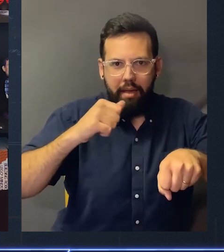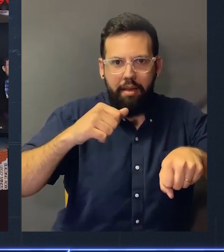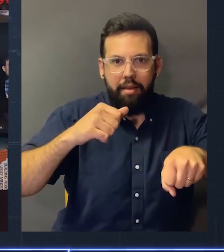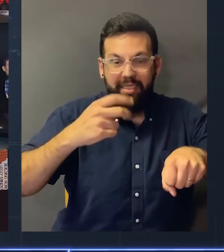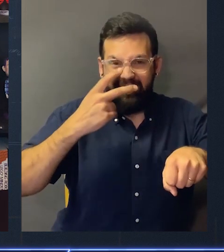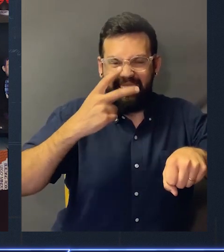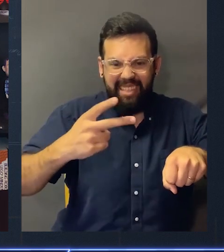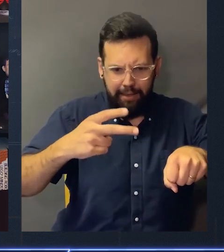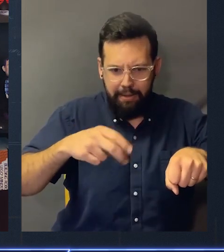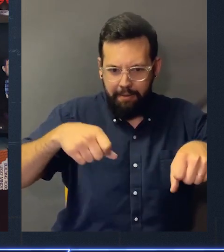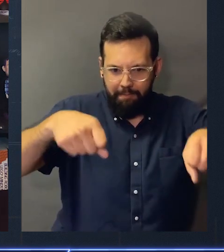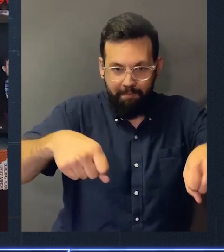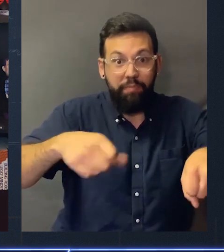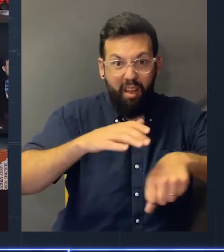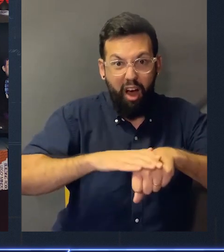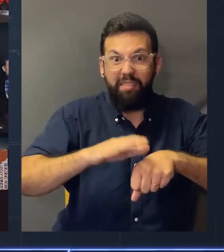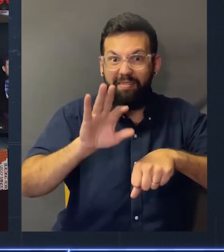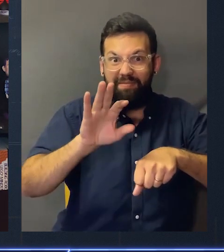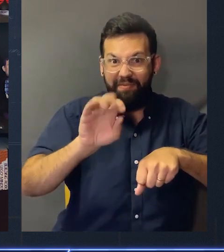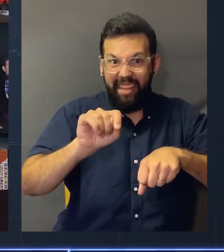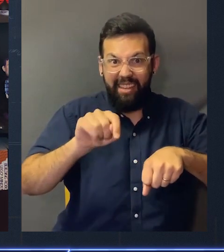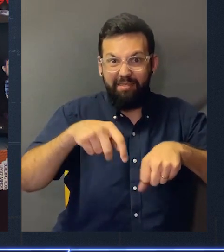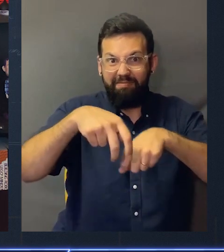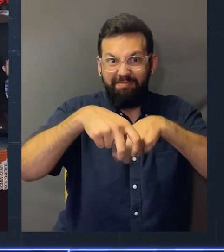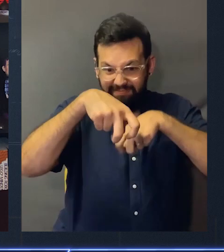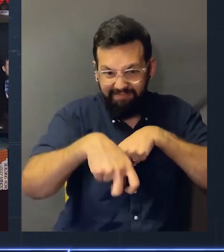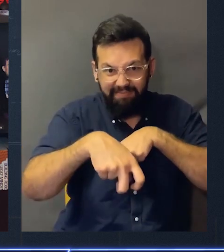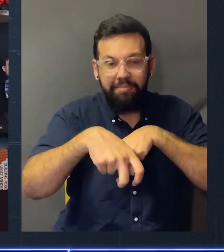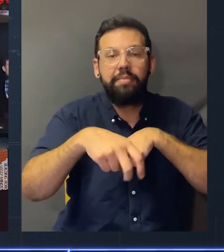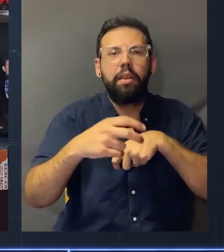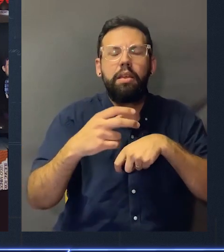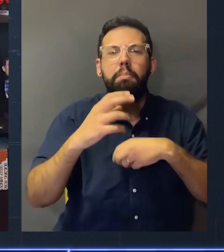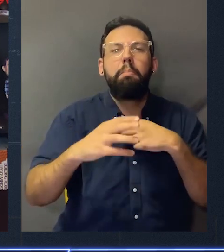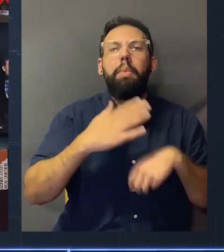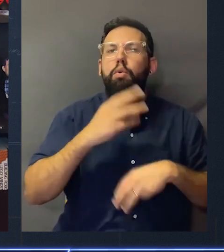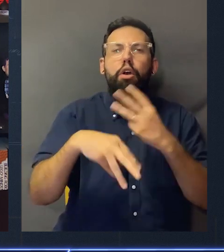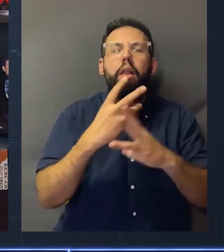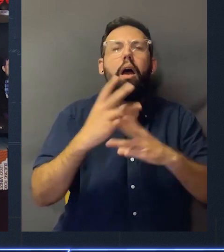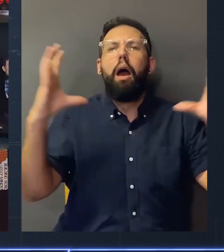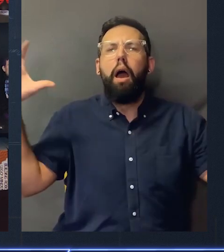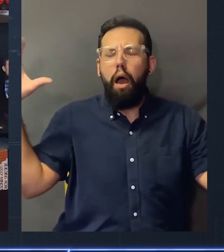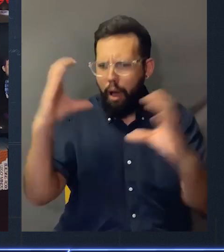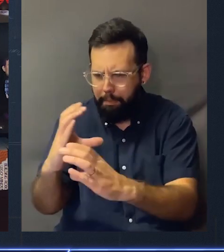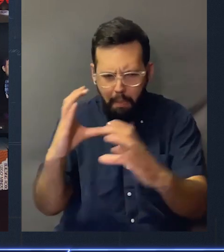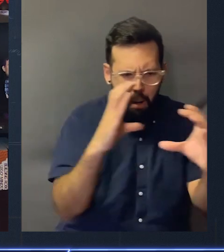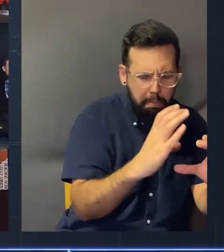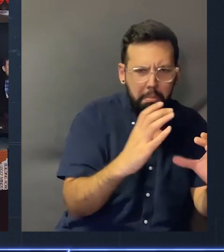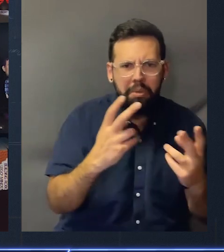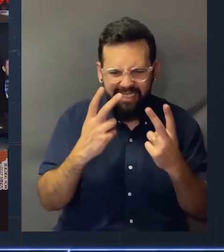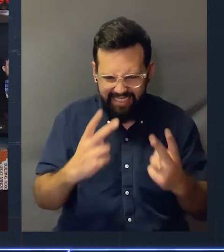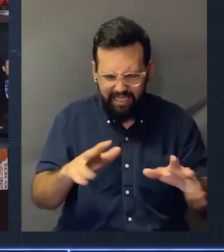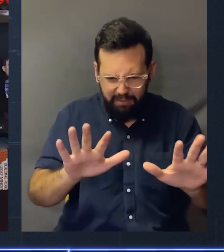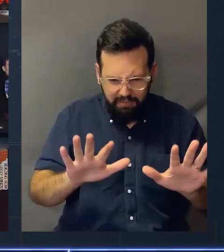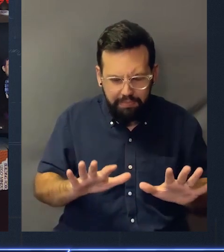down. It's my hands, it's my feet, and it's the couple of steps that I'm on. I'm going to do this. And I look